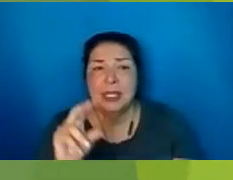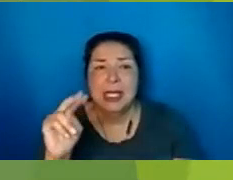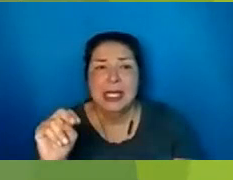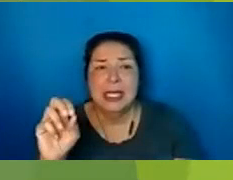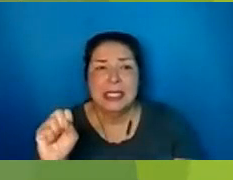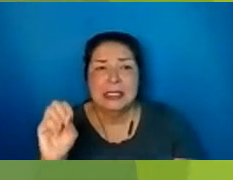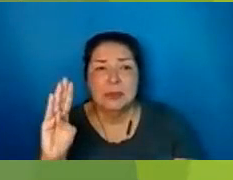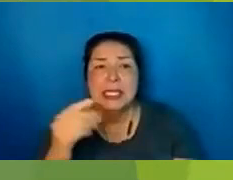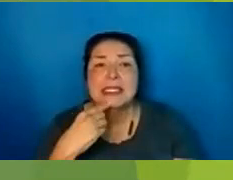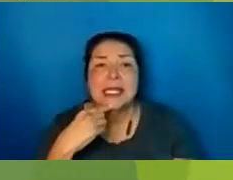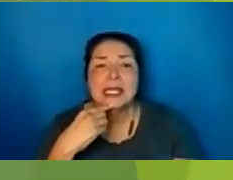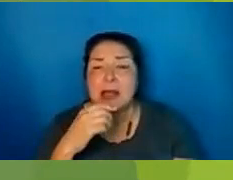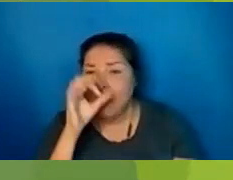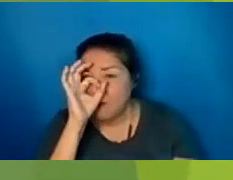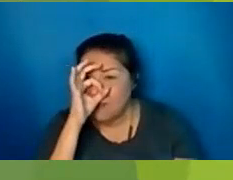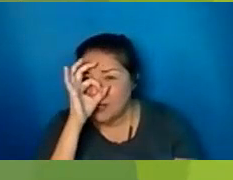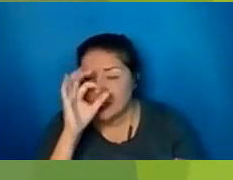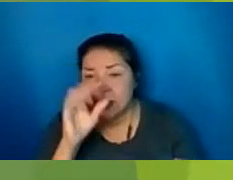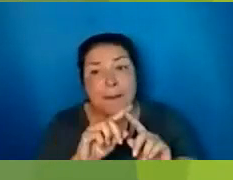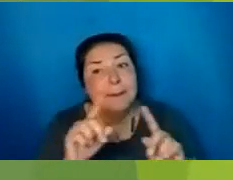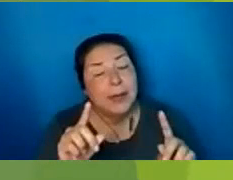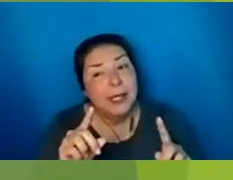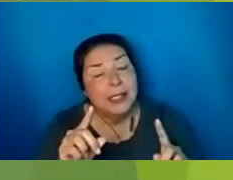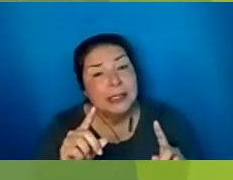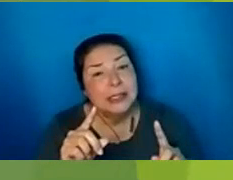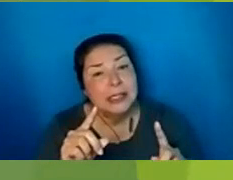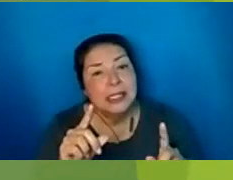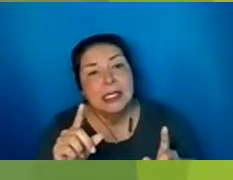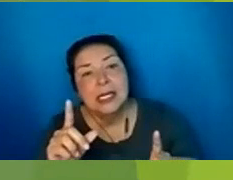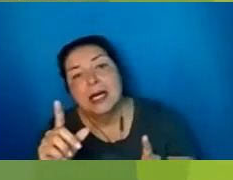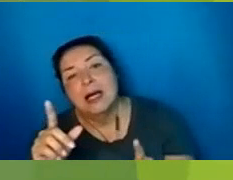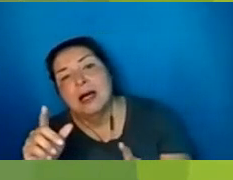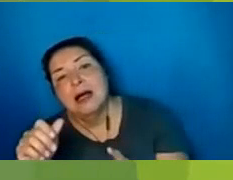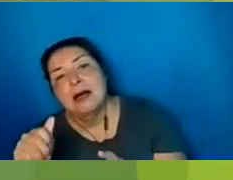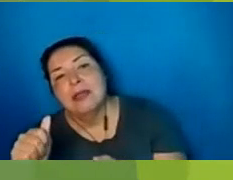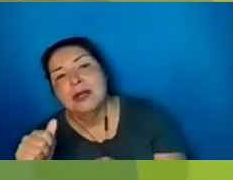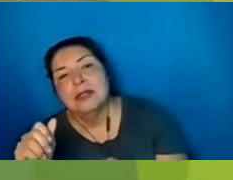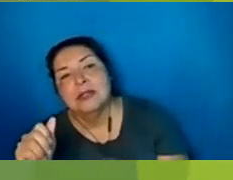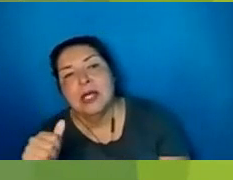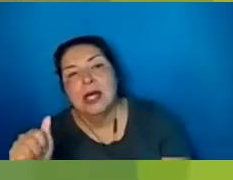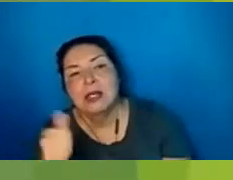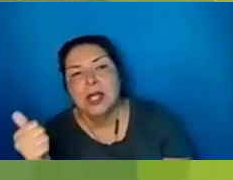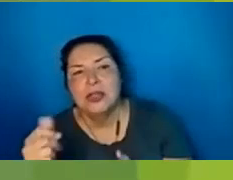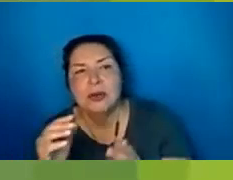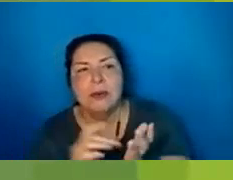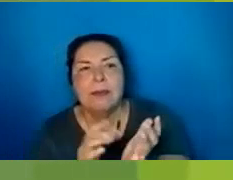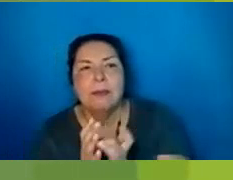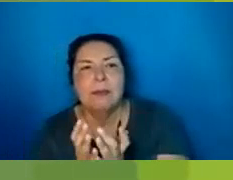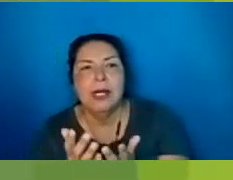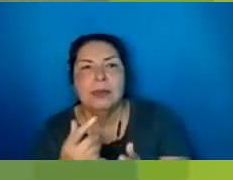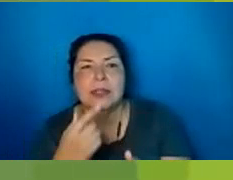foxes, but Strong's Concordance makes a very good argument to say that the animal should